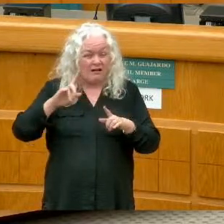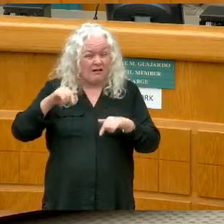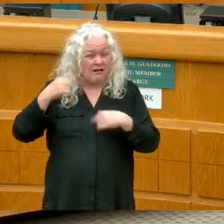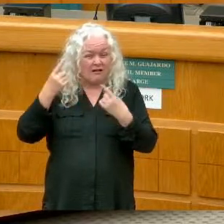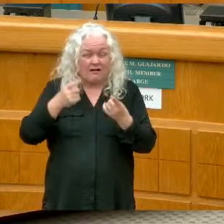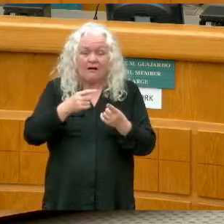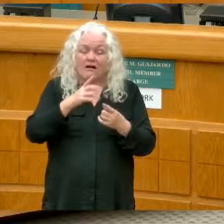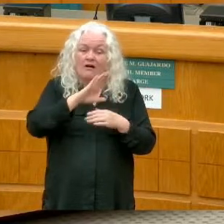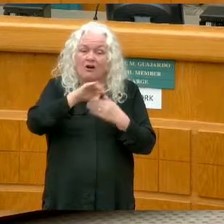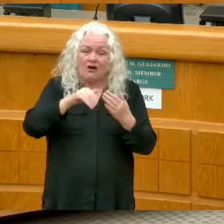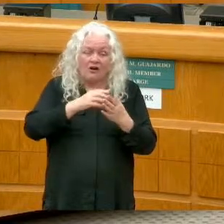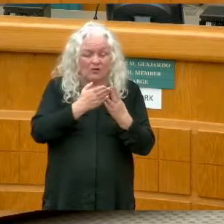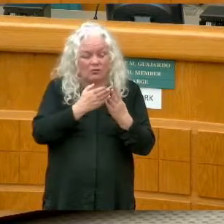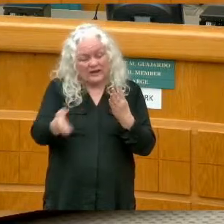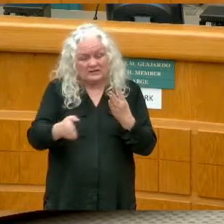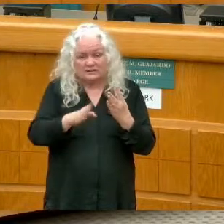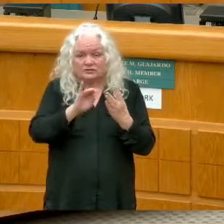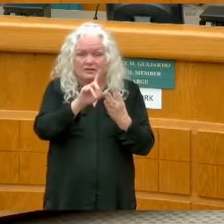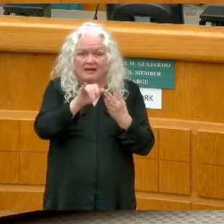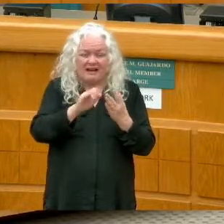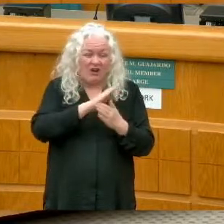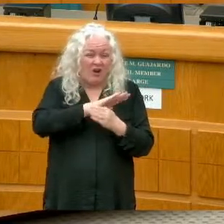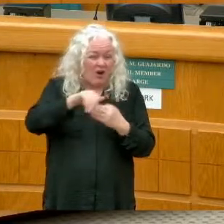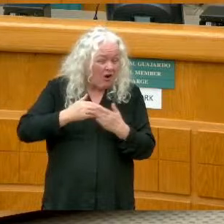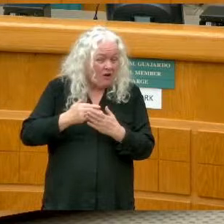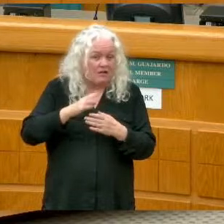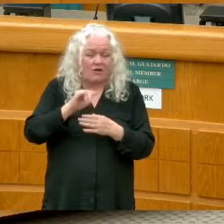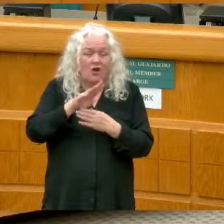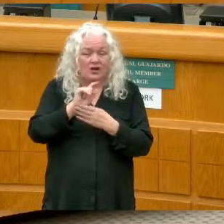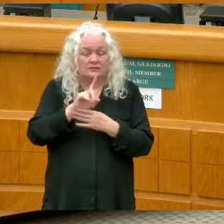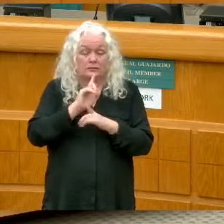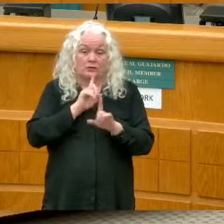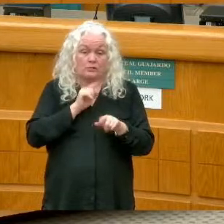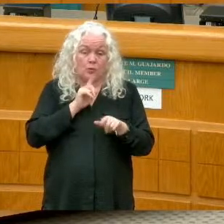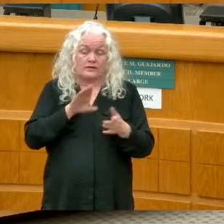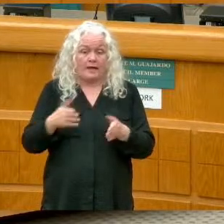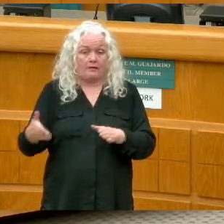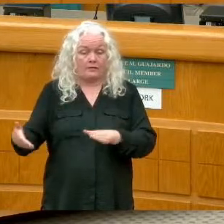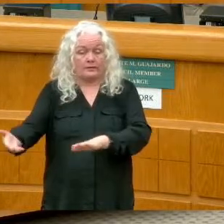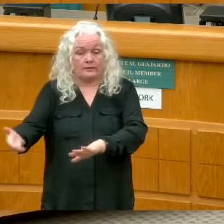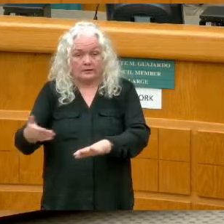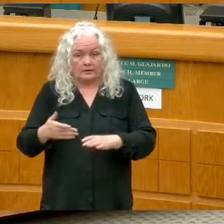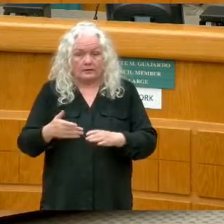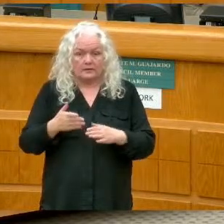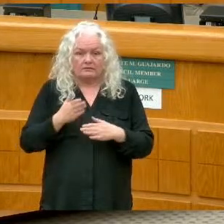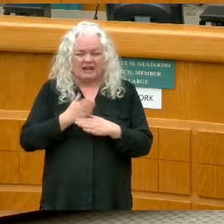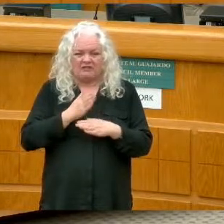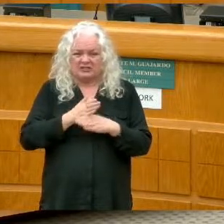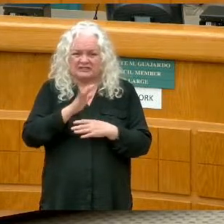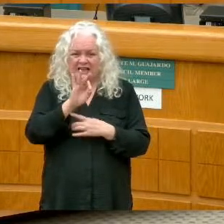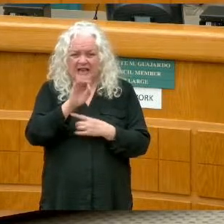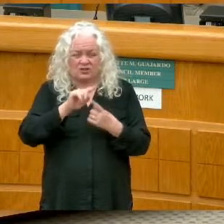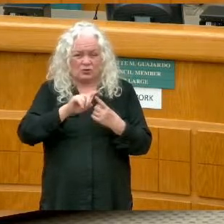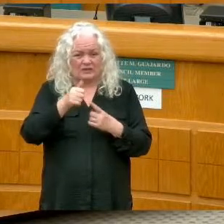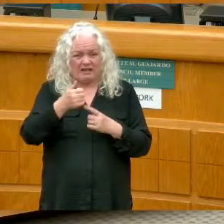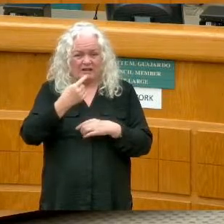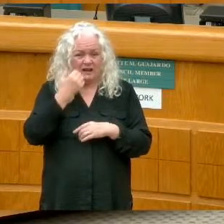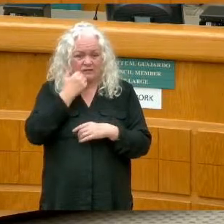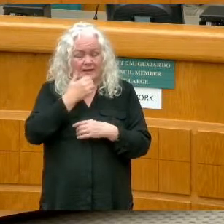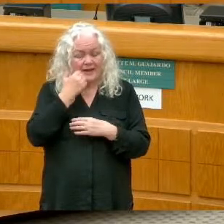and all of August, we've been reporting deaths with probably like an average of 9 or 10 a day. And